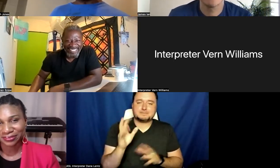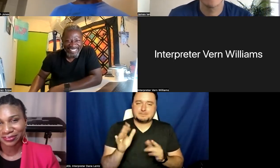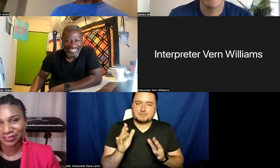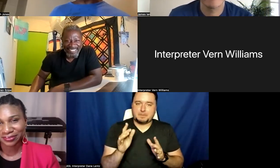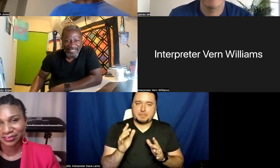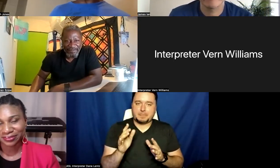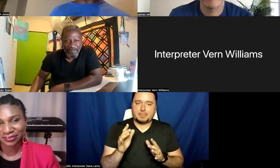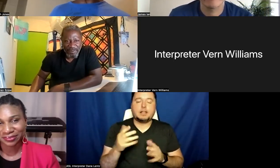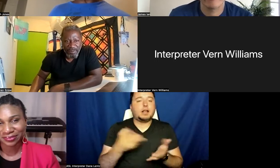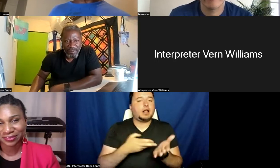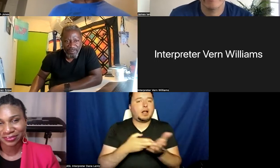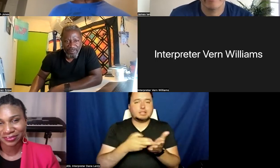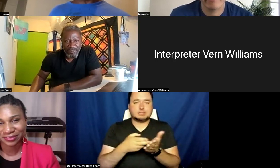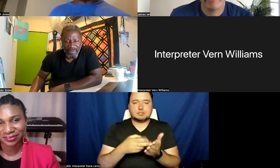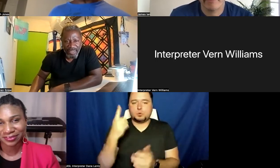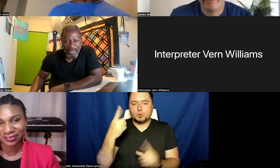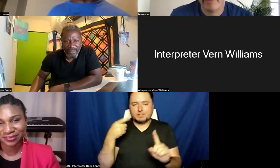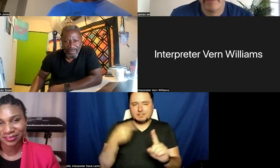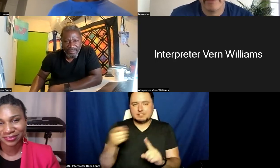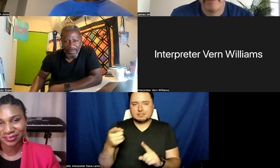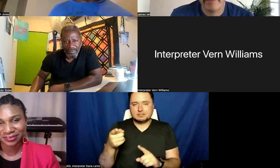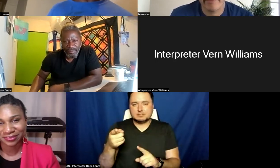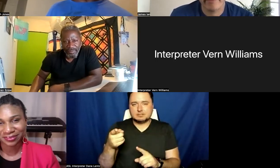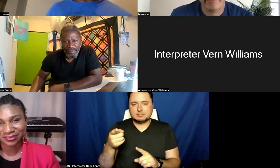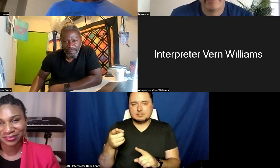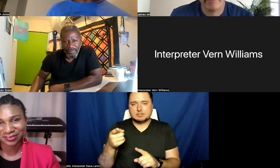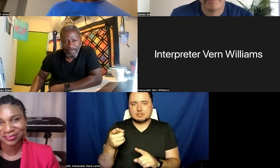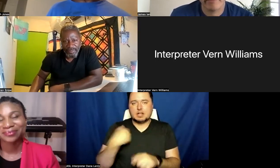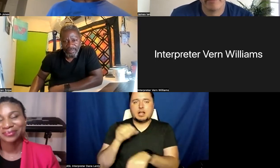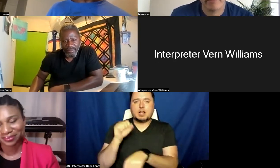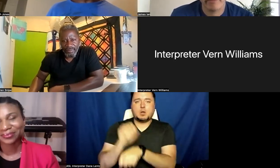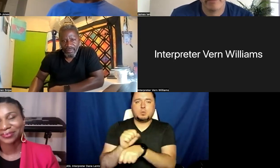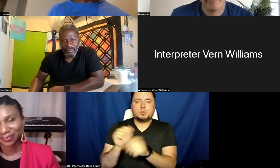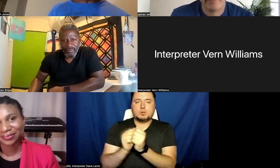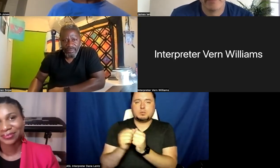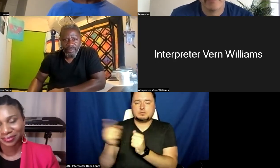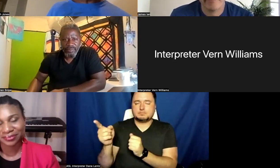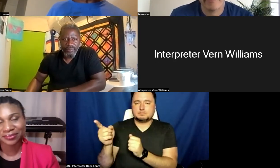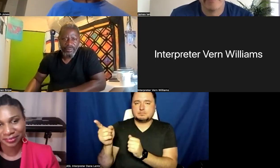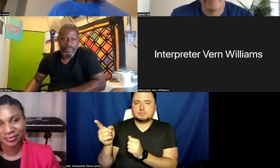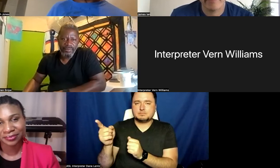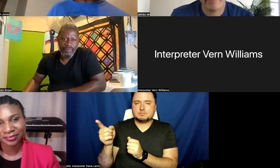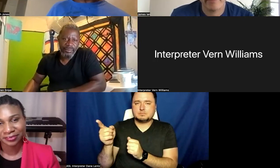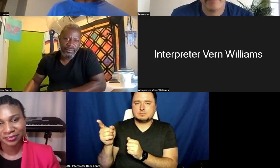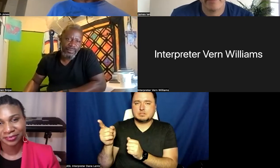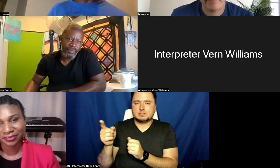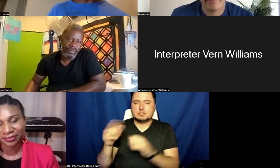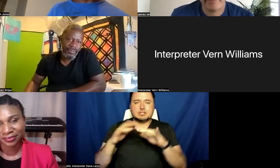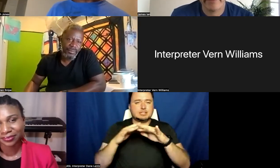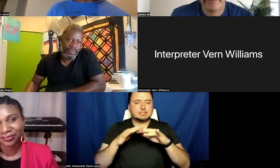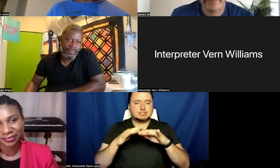But honestly, one of the things is working with Lachi, is working with everybody on here, working with Diversability